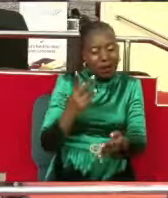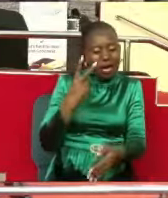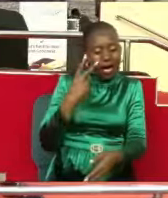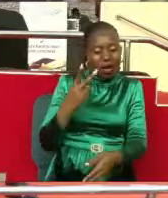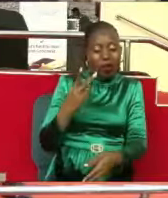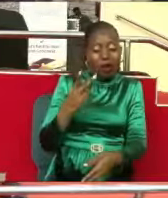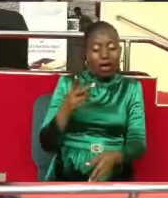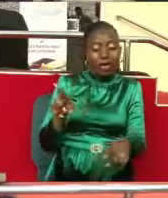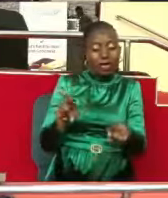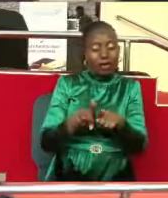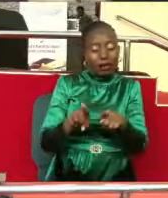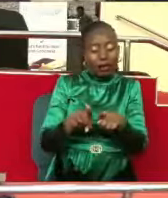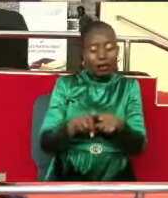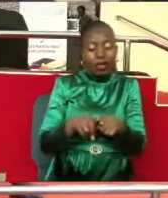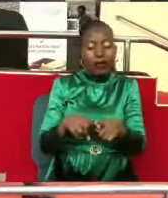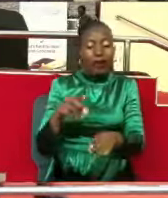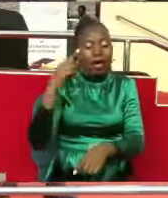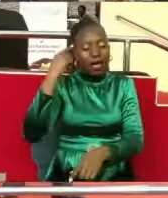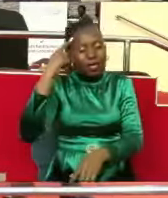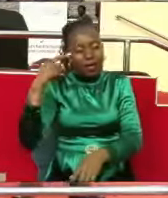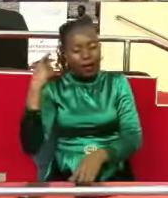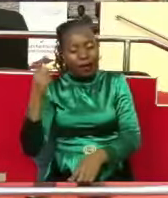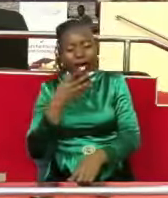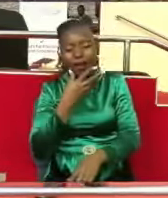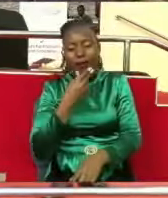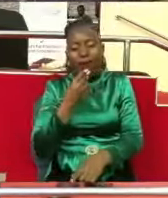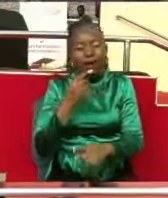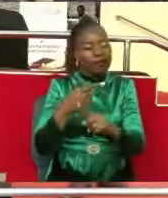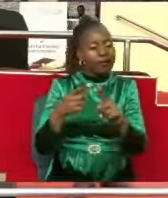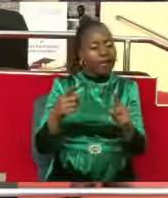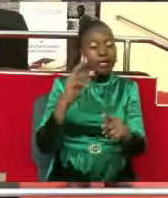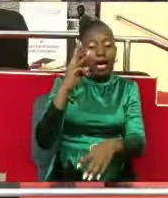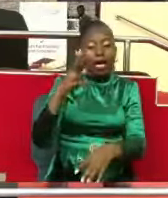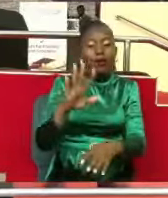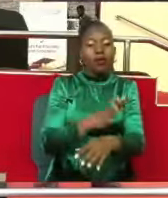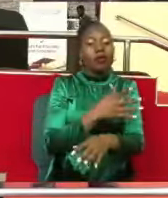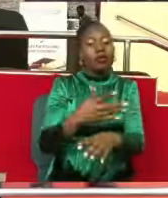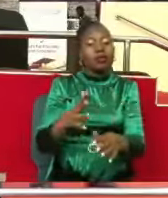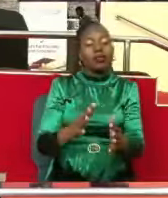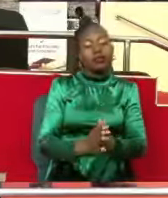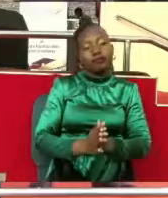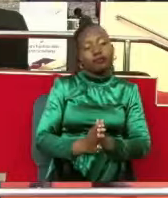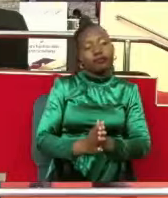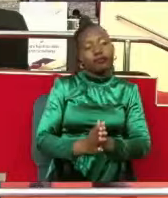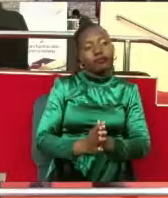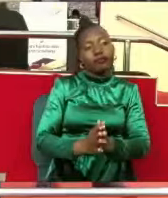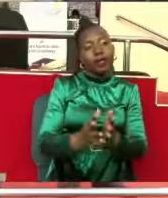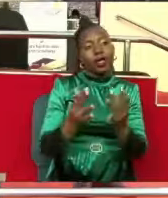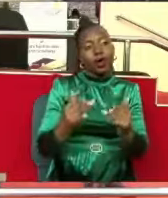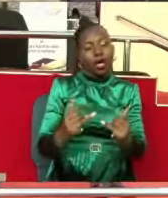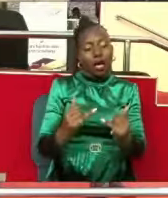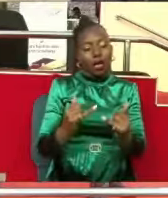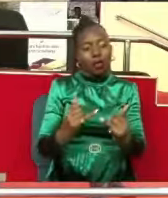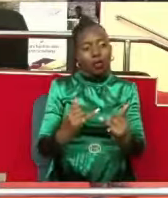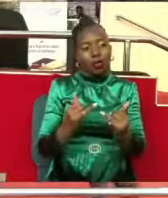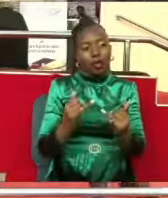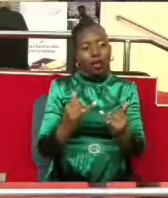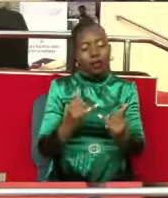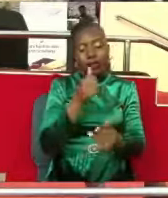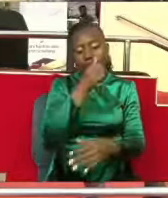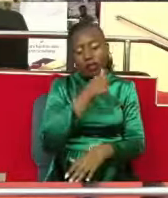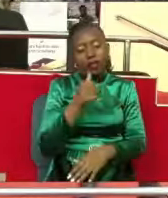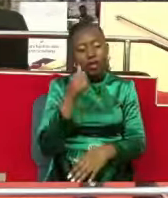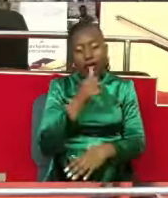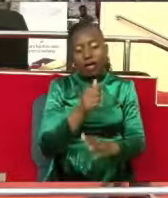wazimu lakini nitasifu mimi. Oh yes, someone who is crazy enough, lift your voice and you can sing your song of